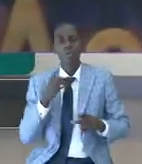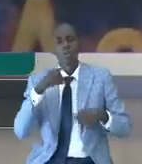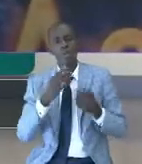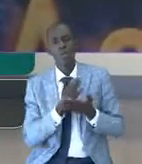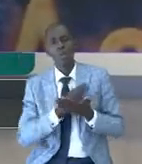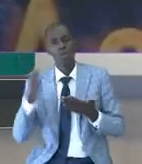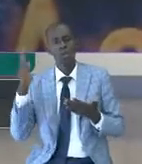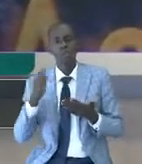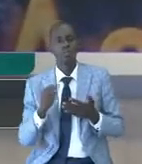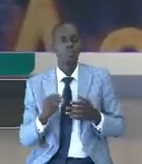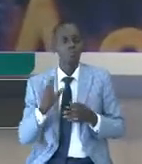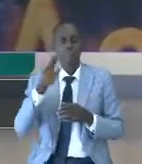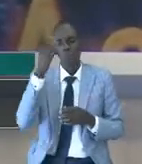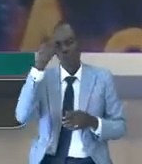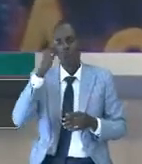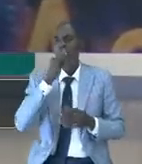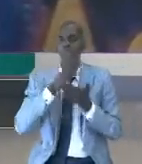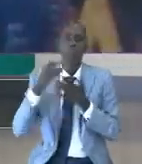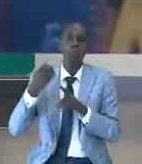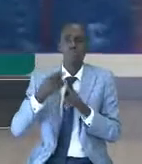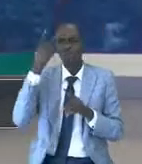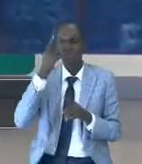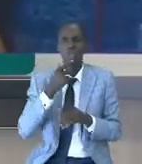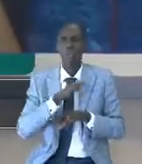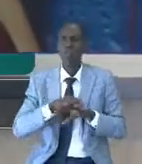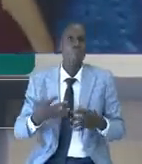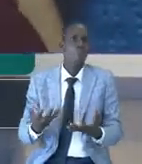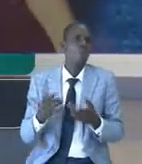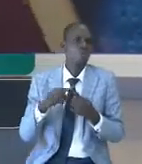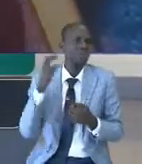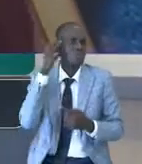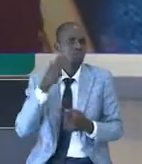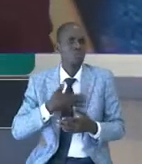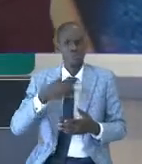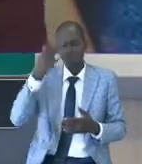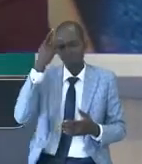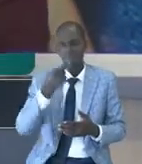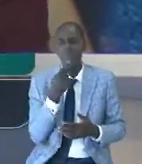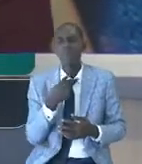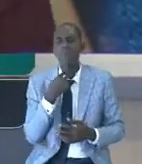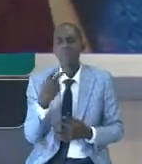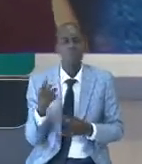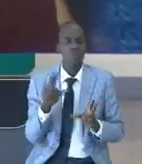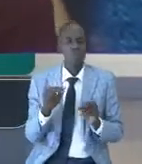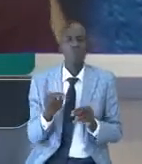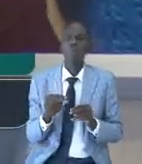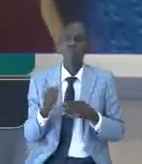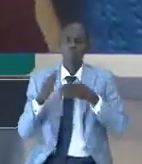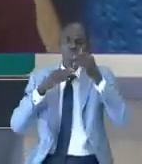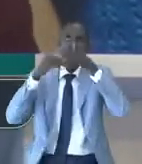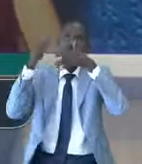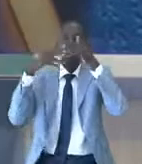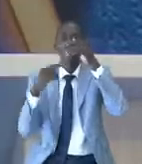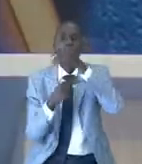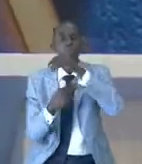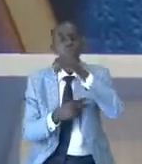mind is away from your parents. You don't even want to hear the voice of your mommy or your daddy. Build the bridge. Come back home and